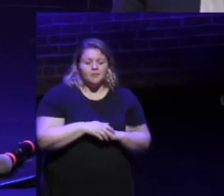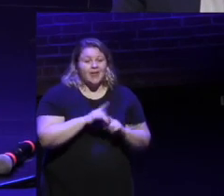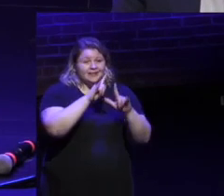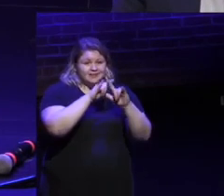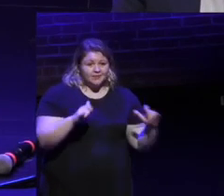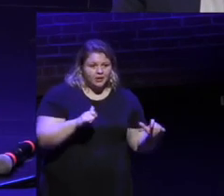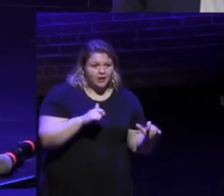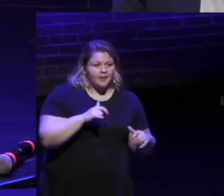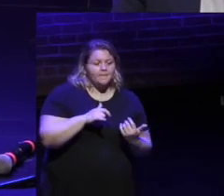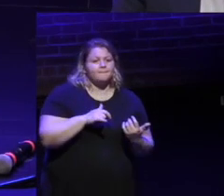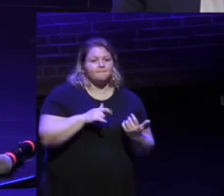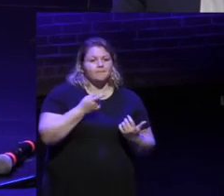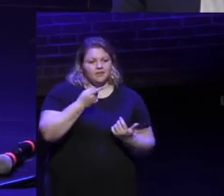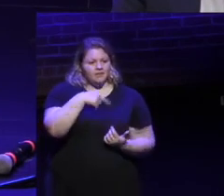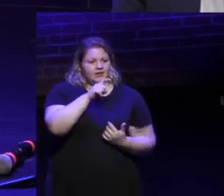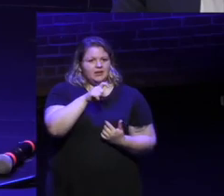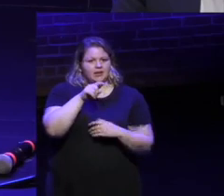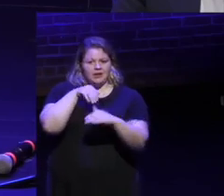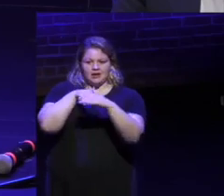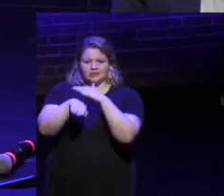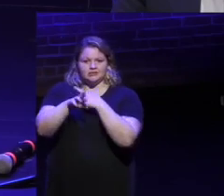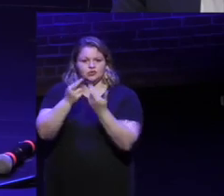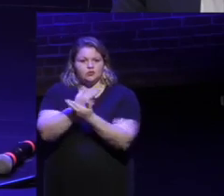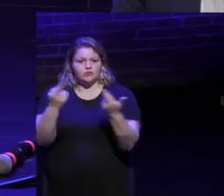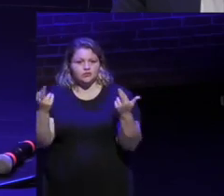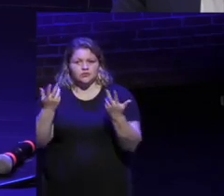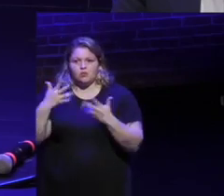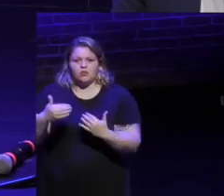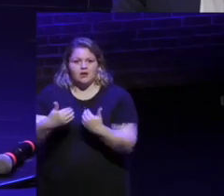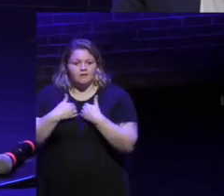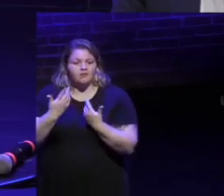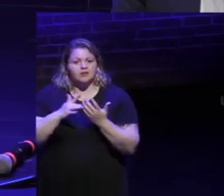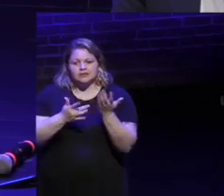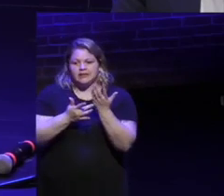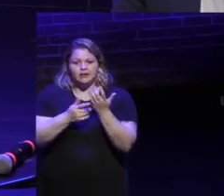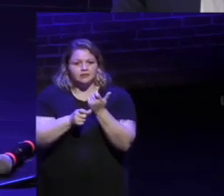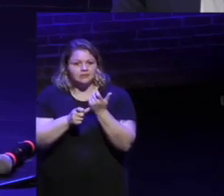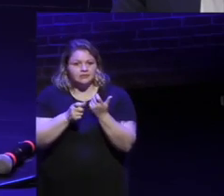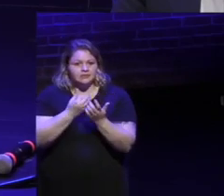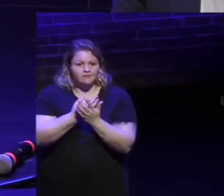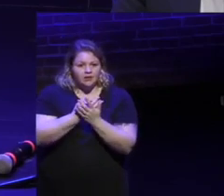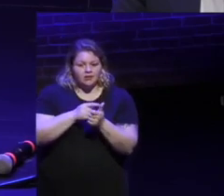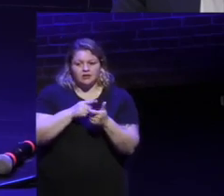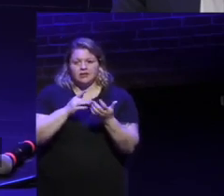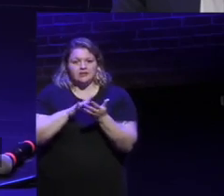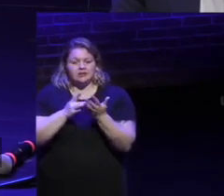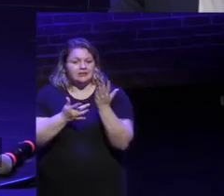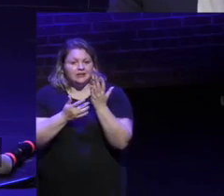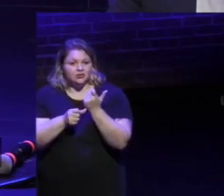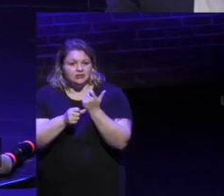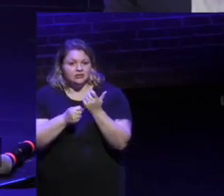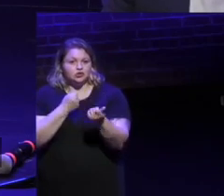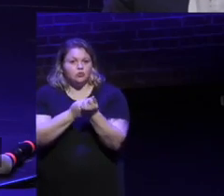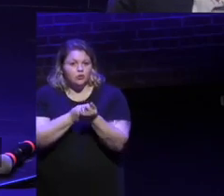tap into the resources that exist? So creating technical assistance funds and technical assistance support, but also